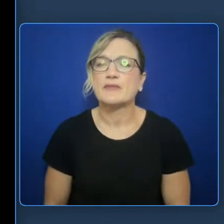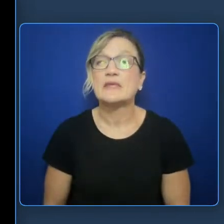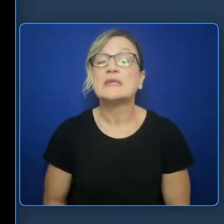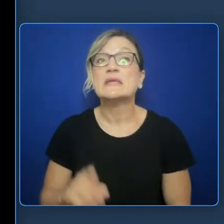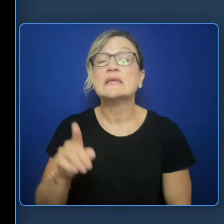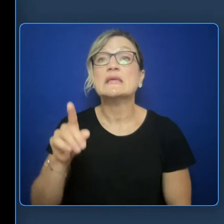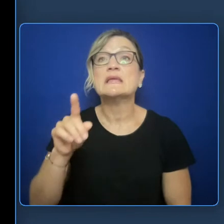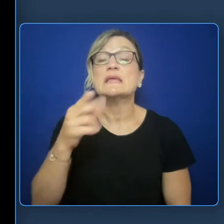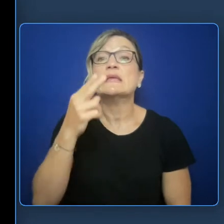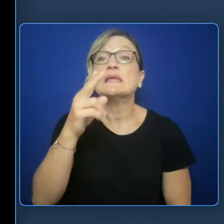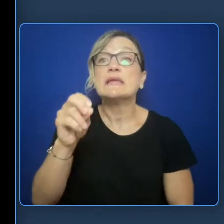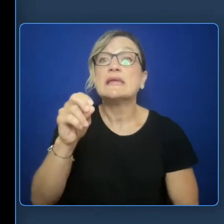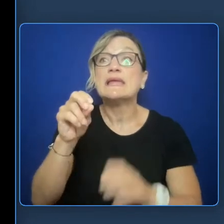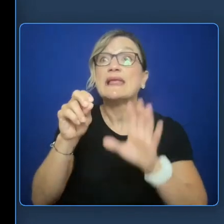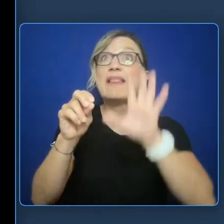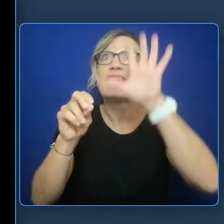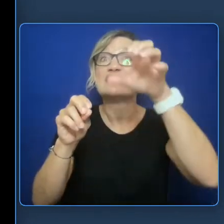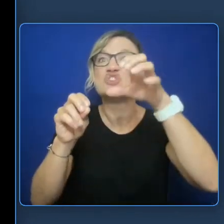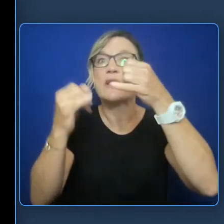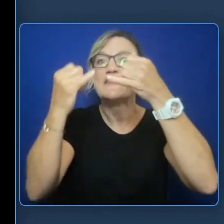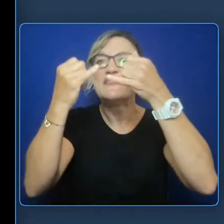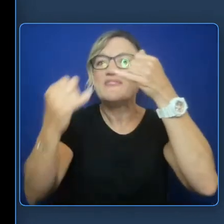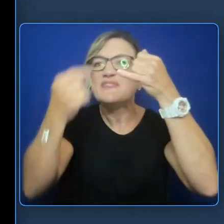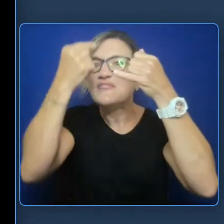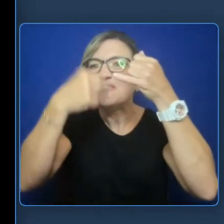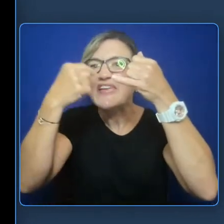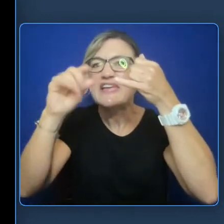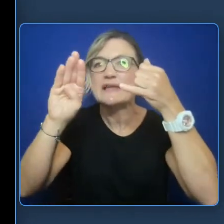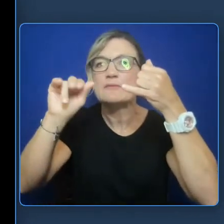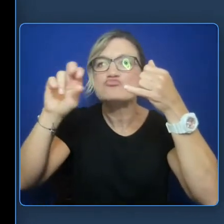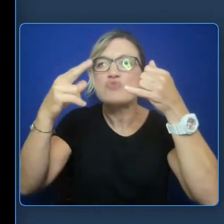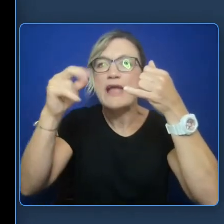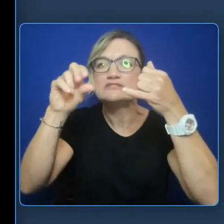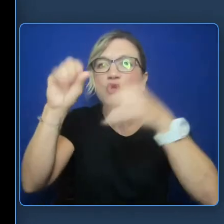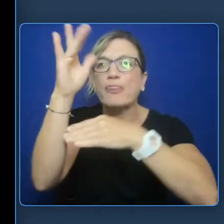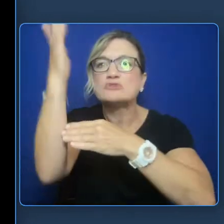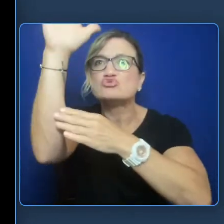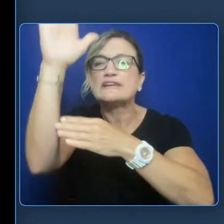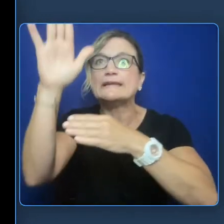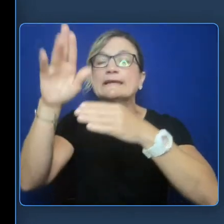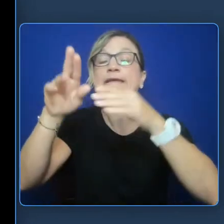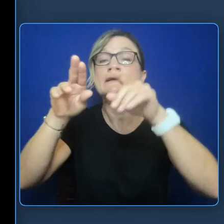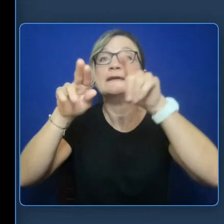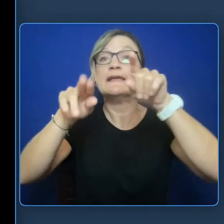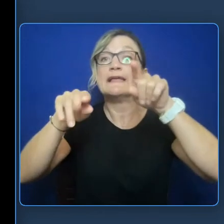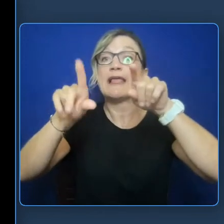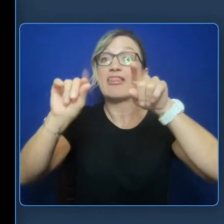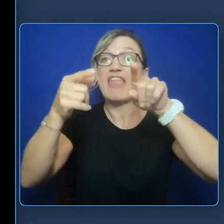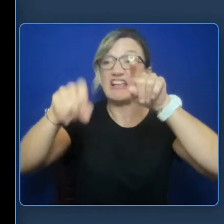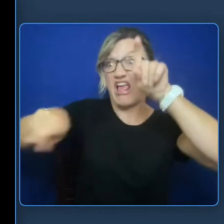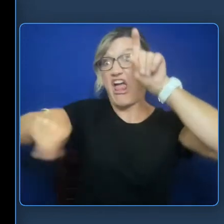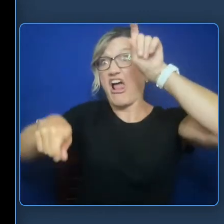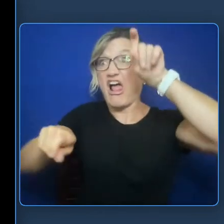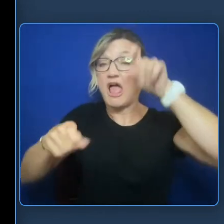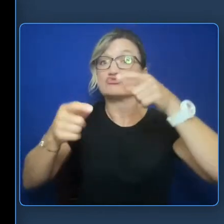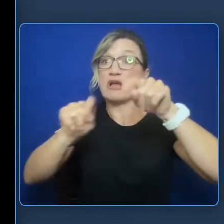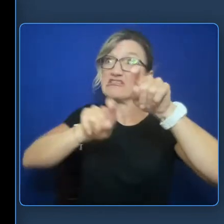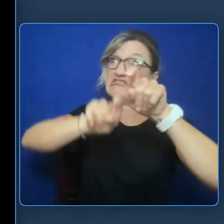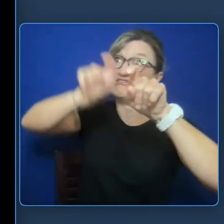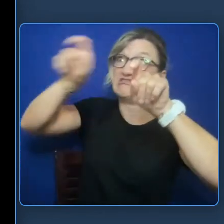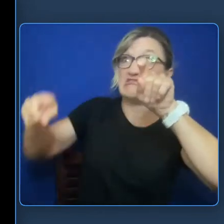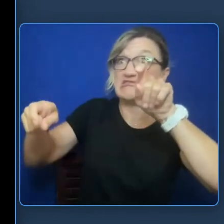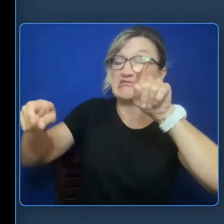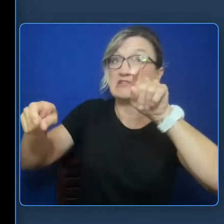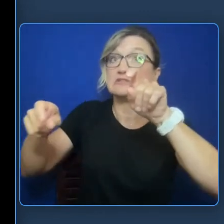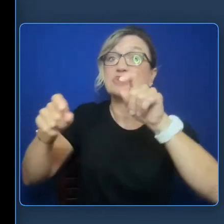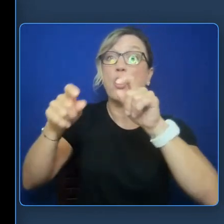He latches onto a tangle of thin upper branches. His legs flail for a foothold. Muhammad stretches an arm between a